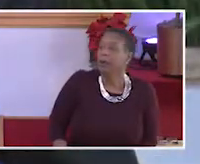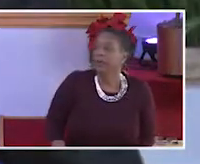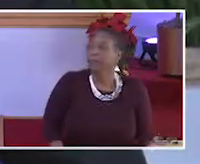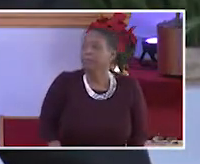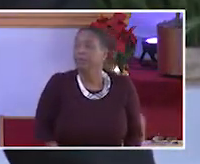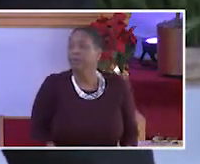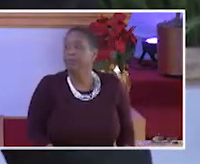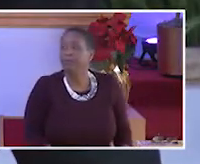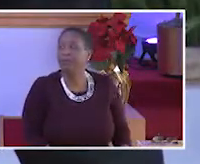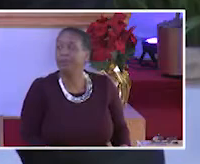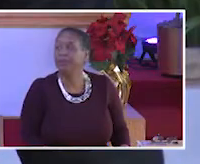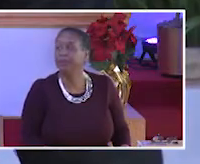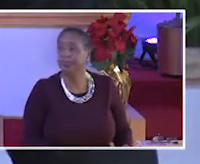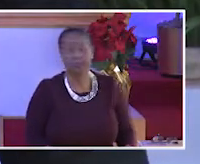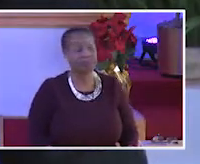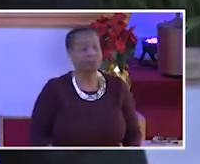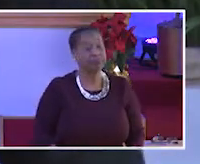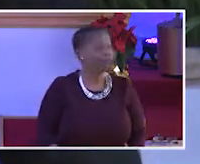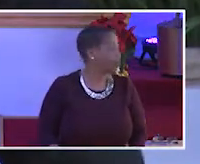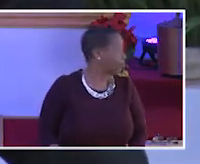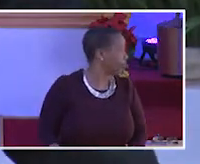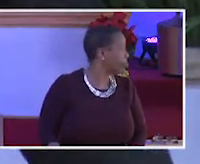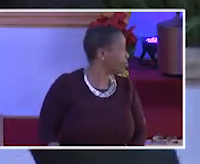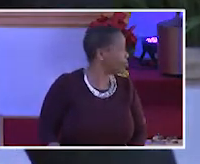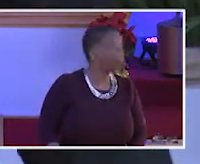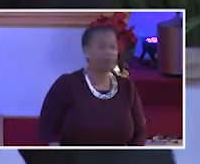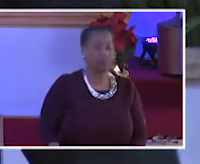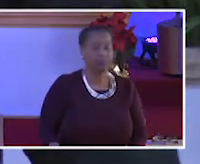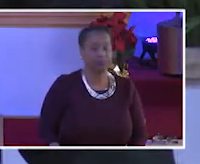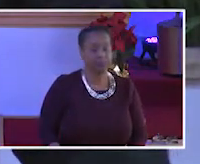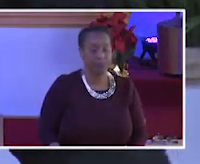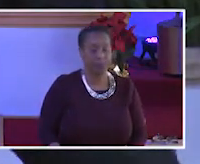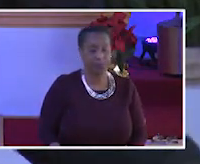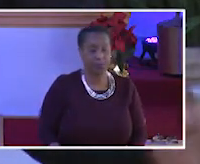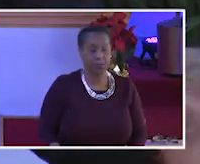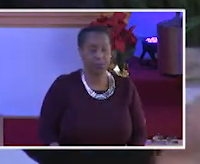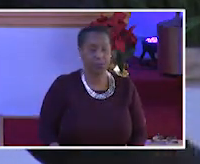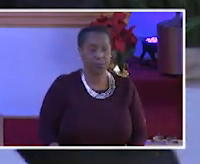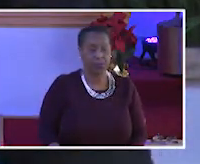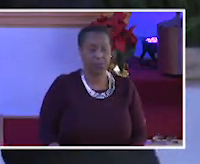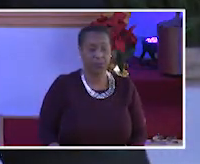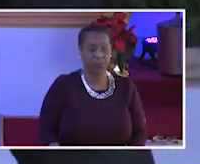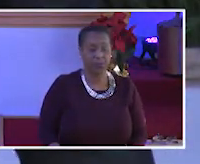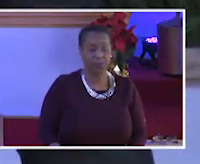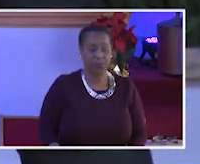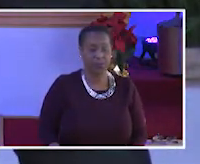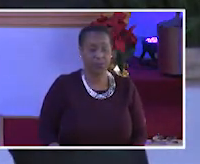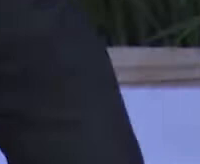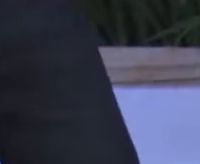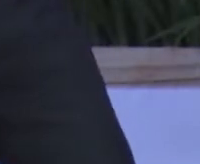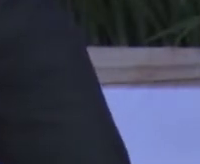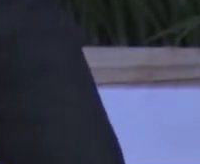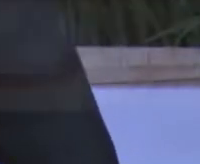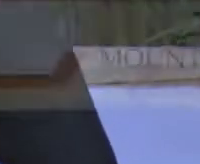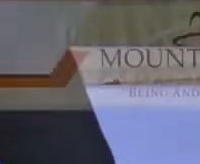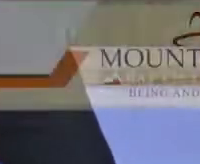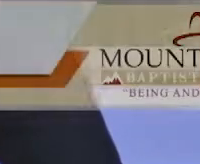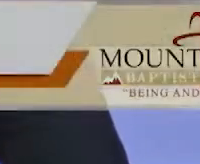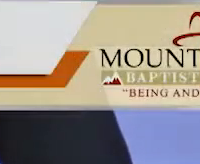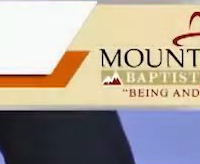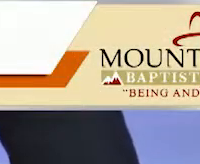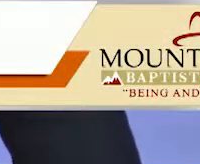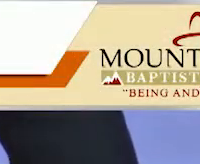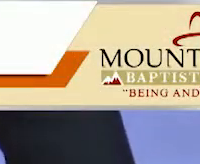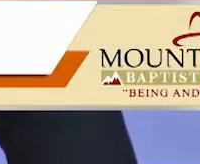living God. I want to talk just for a few minutes from the subject as we work our Advent theme guided by